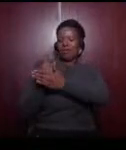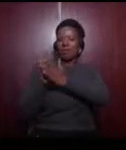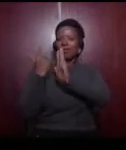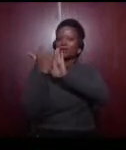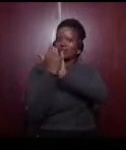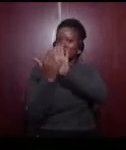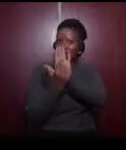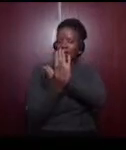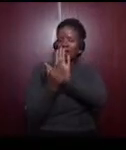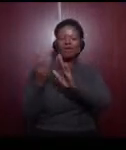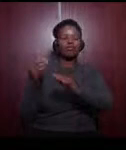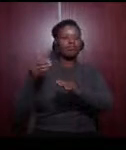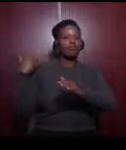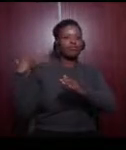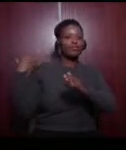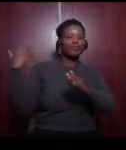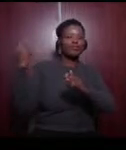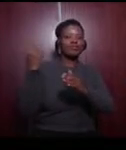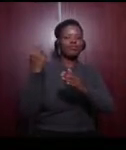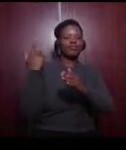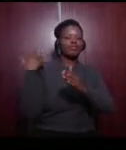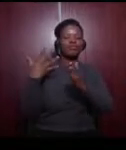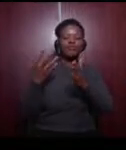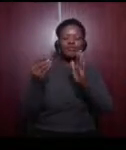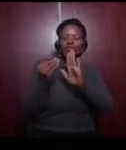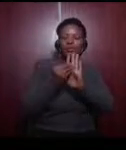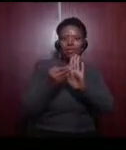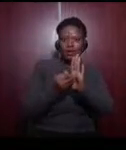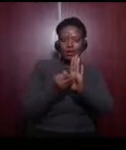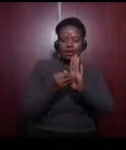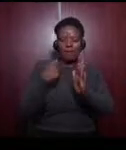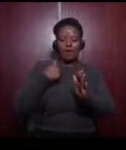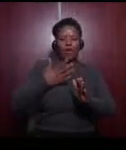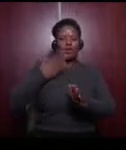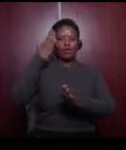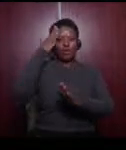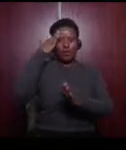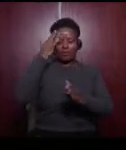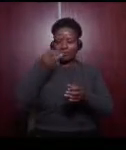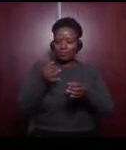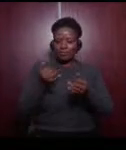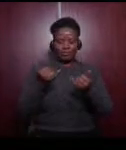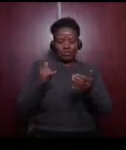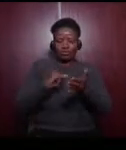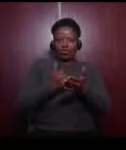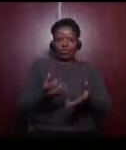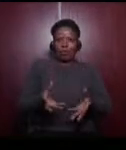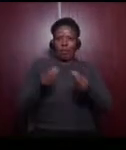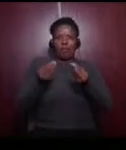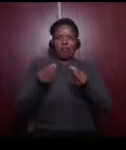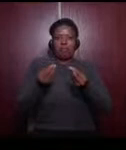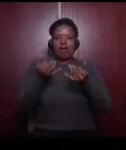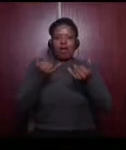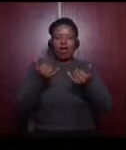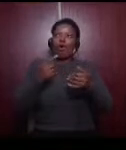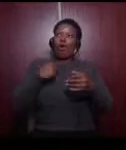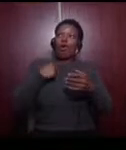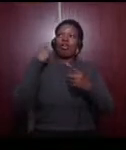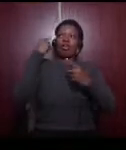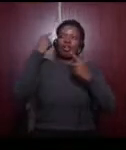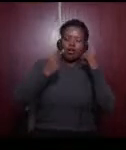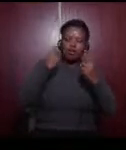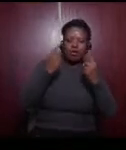thing. So I want to know what does it come now? Kona le like nebai kona nebai nahana no hore like kitlametse